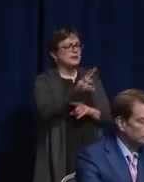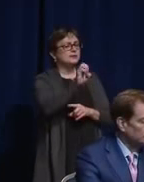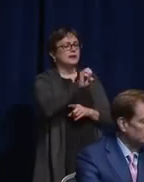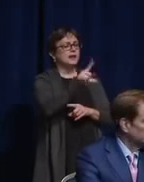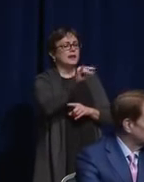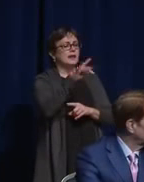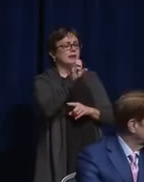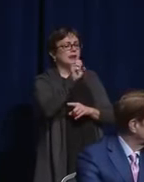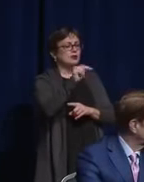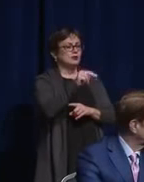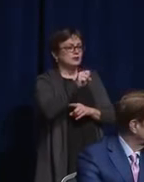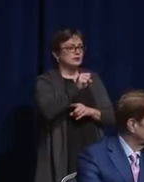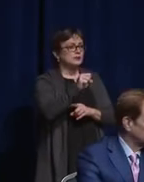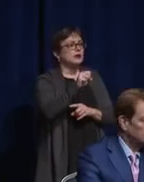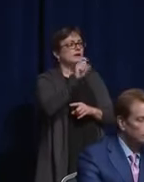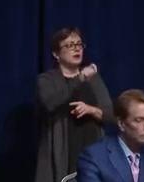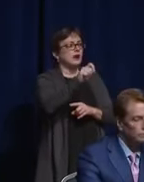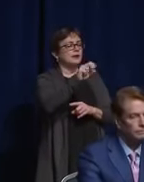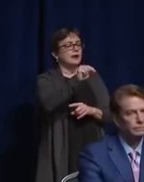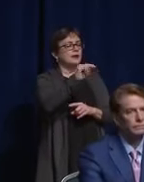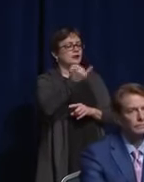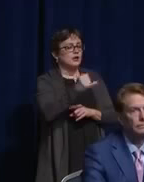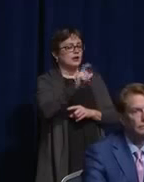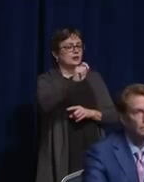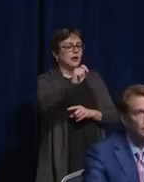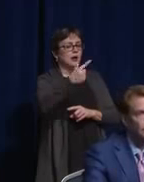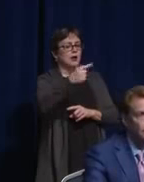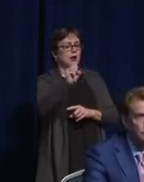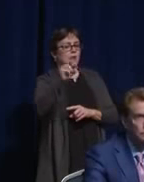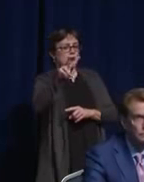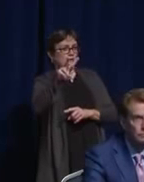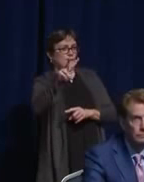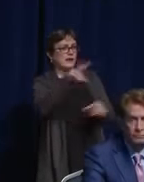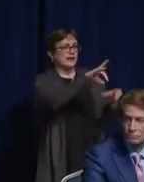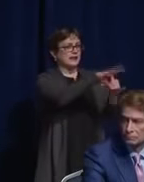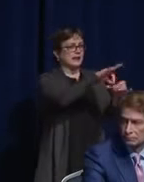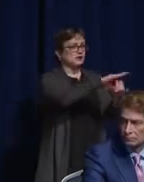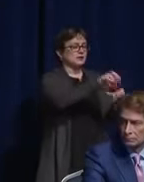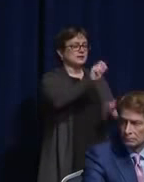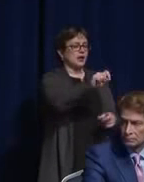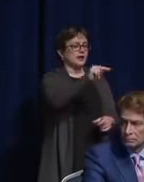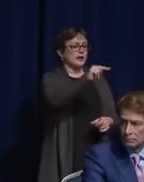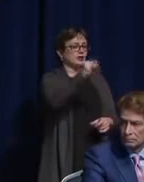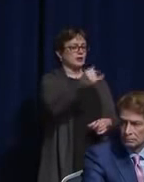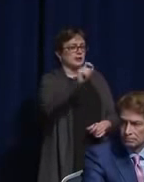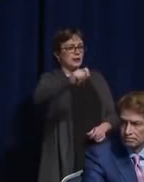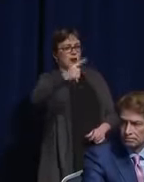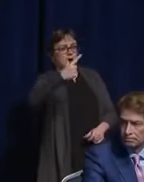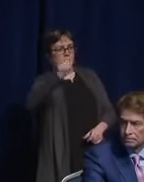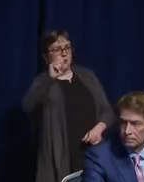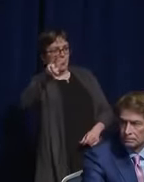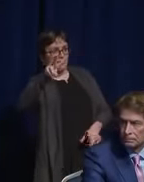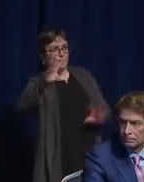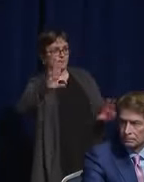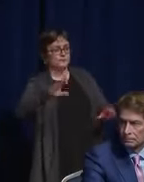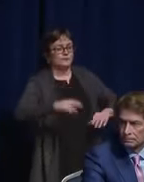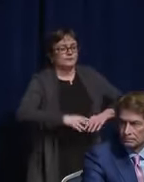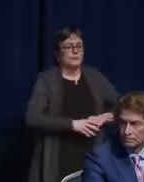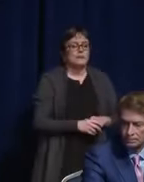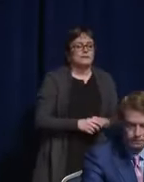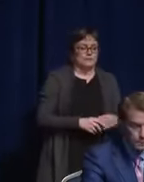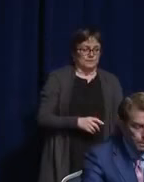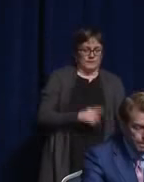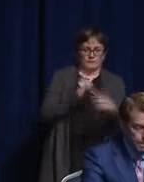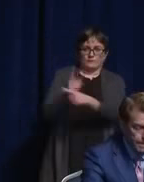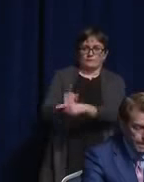elections.nj.gov. That is correct. And you'll hear from Tahisha in a few moments. Let me be clear, the March 30 petition